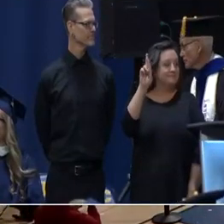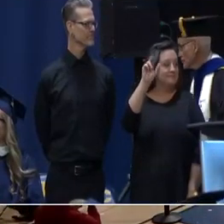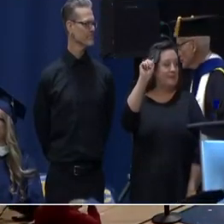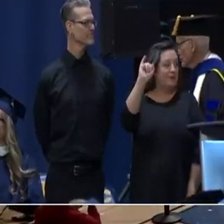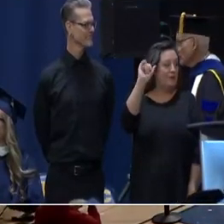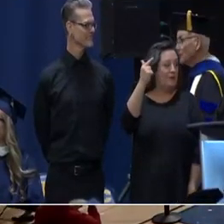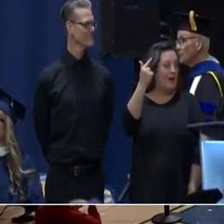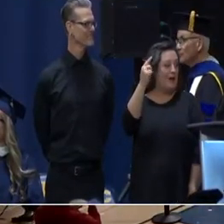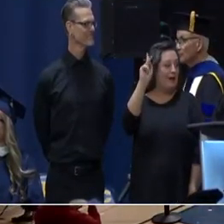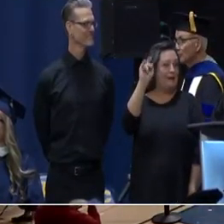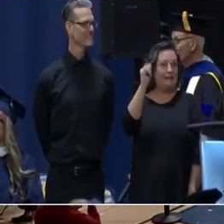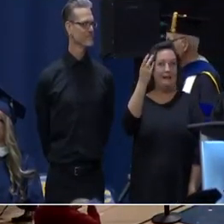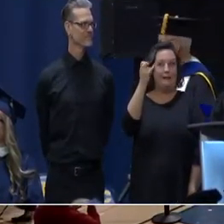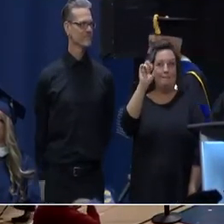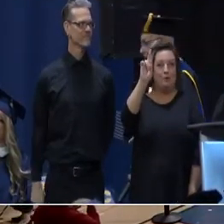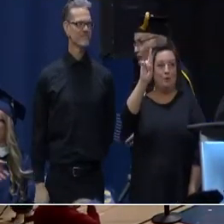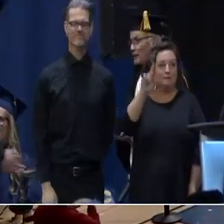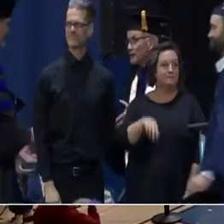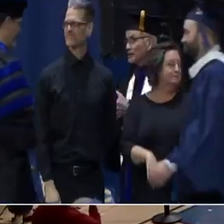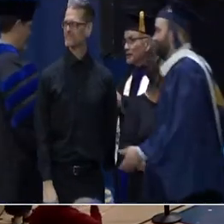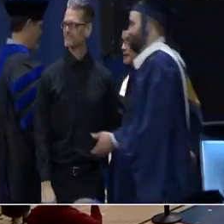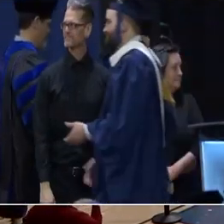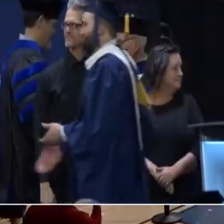Craig Kliningberg.